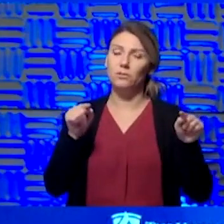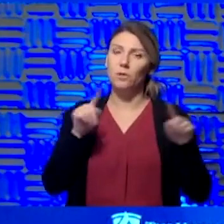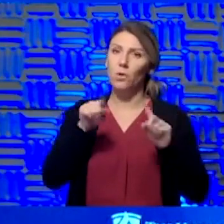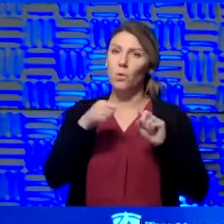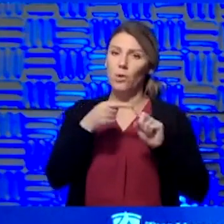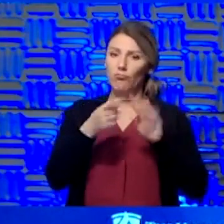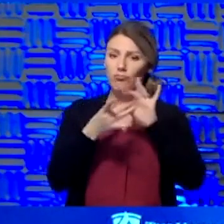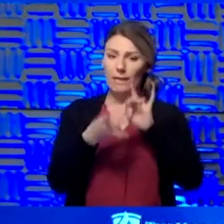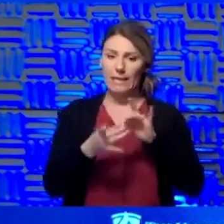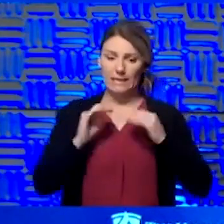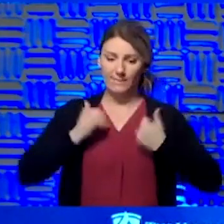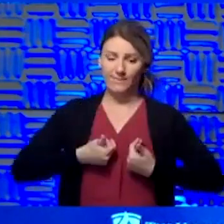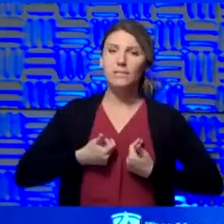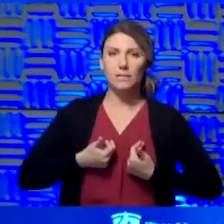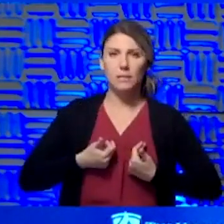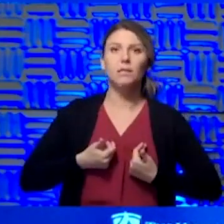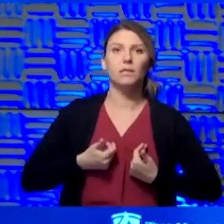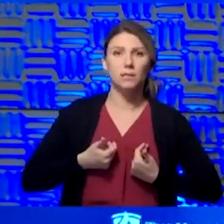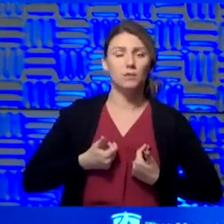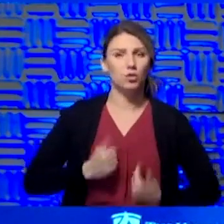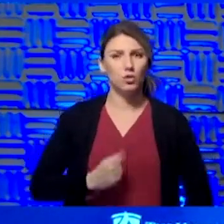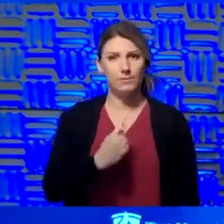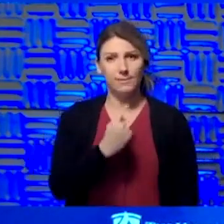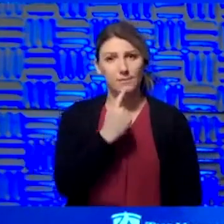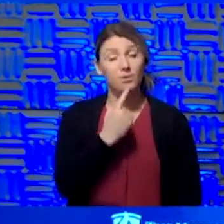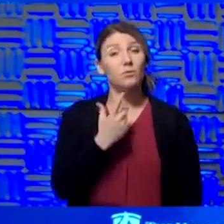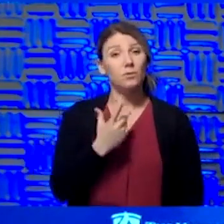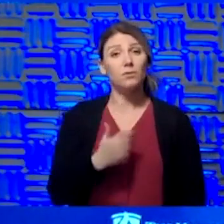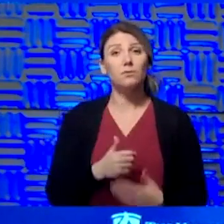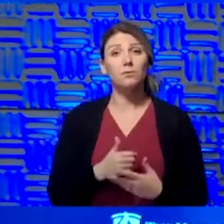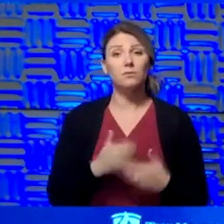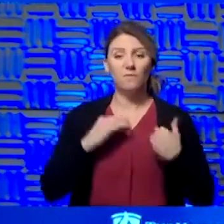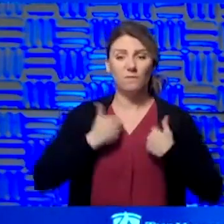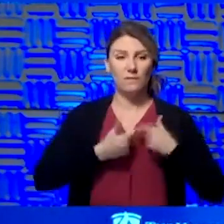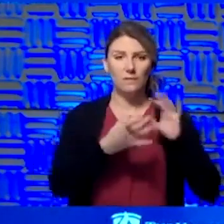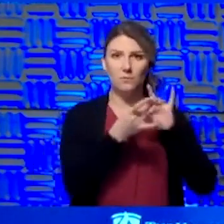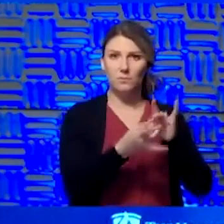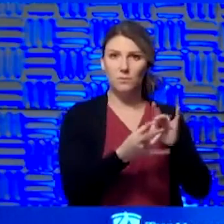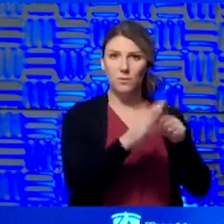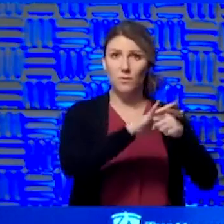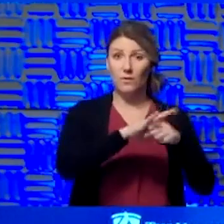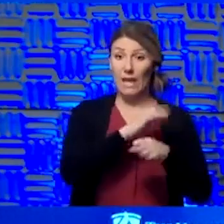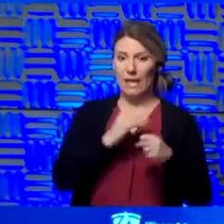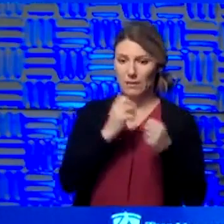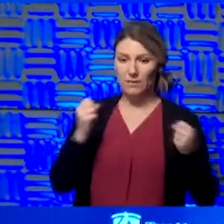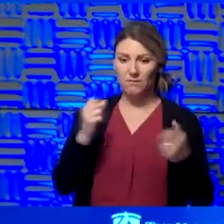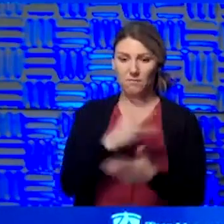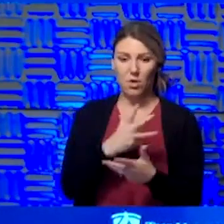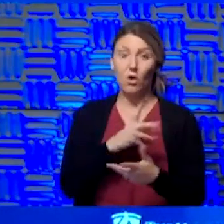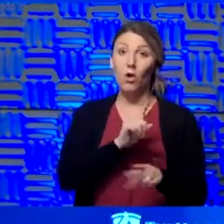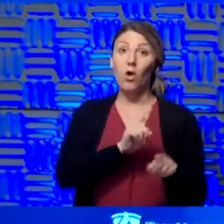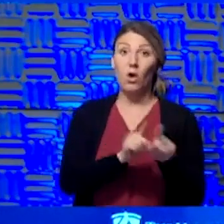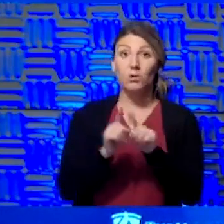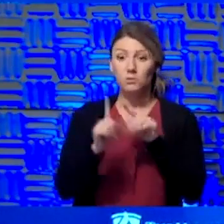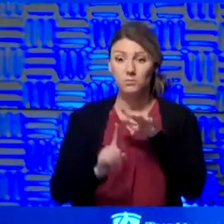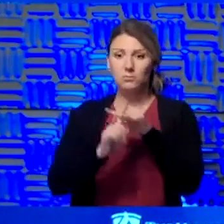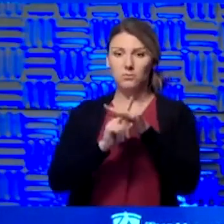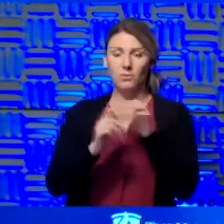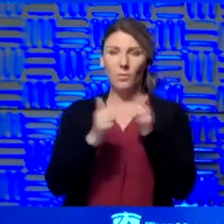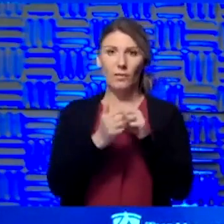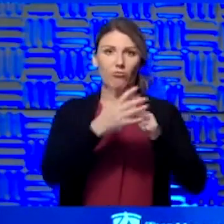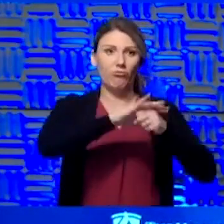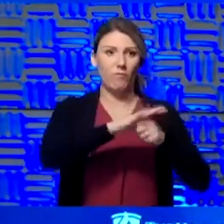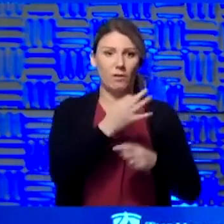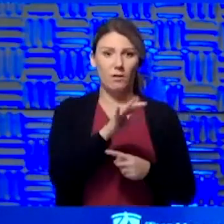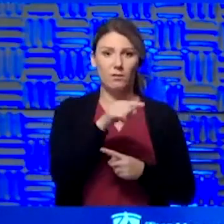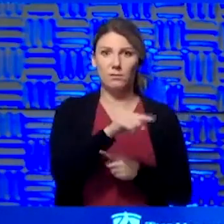fatigue. There's some serious fatigue. And then the fear with COVID as well. That adds on to a